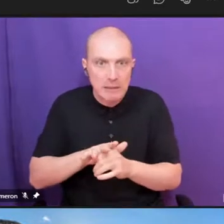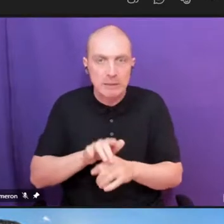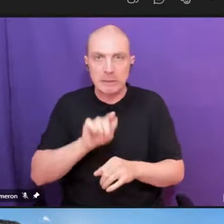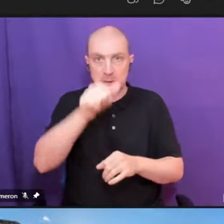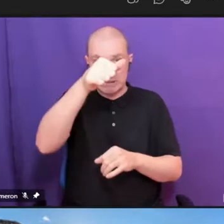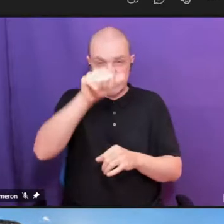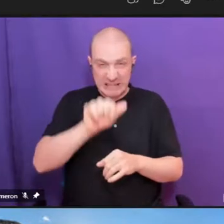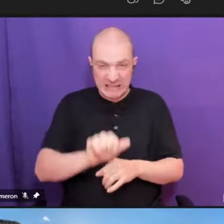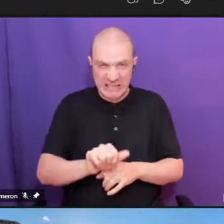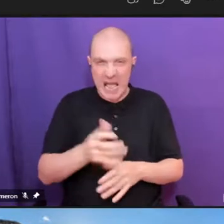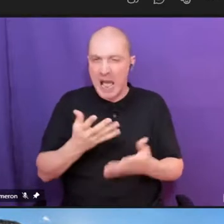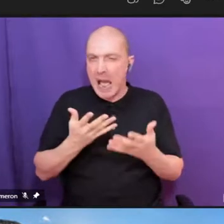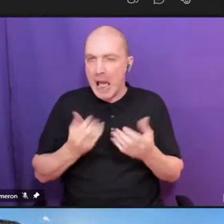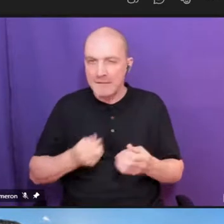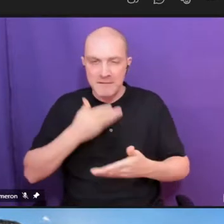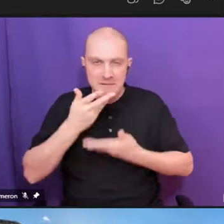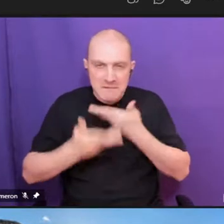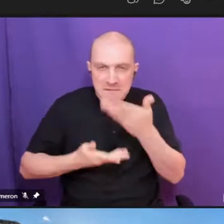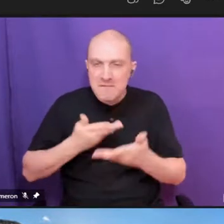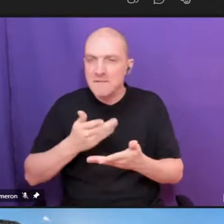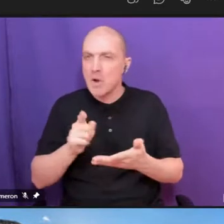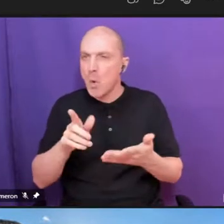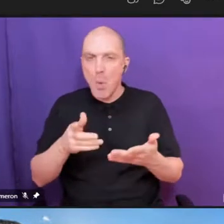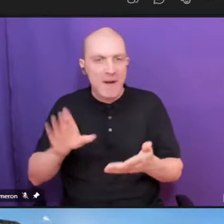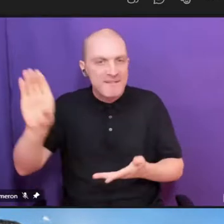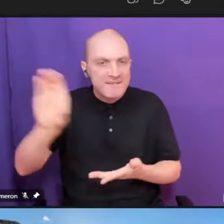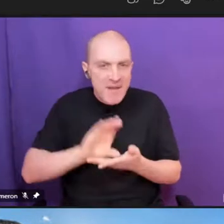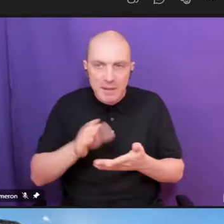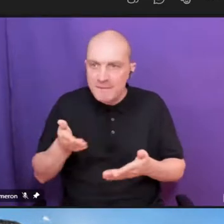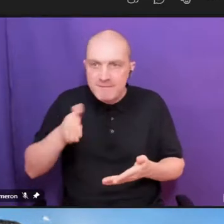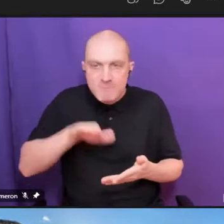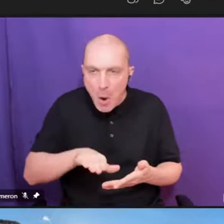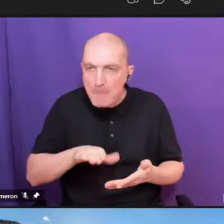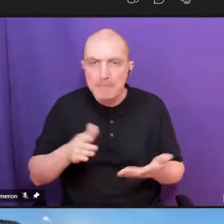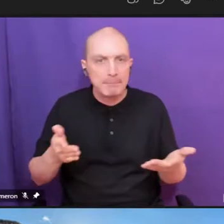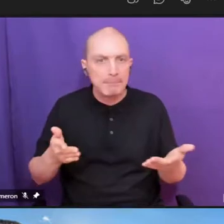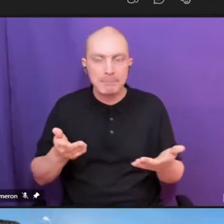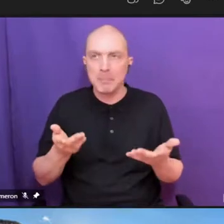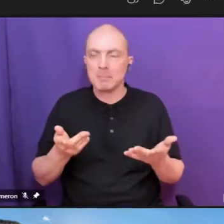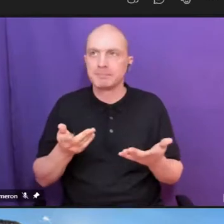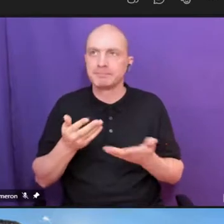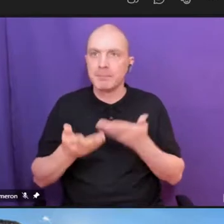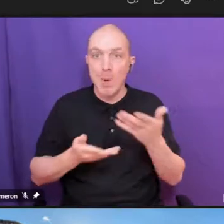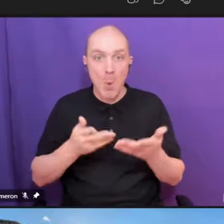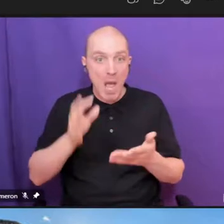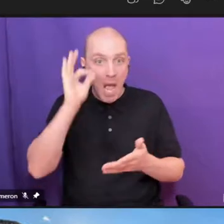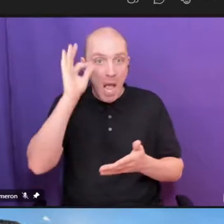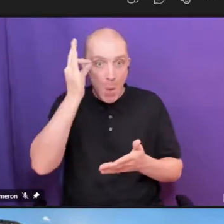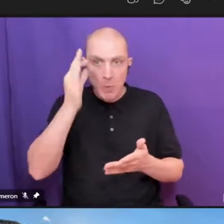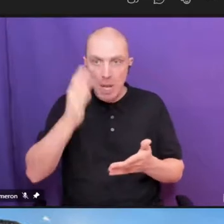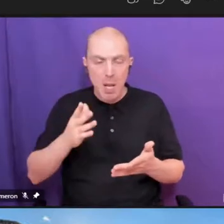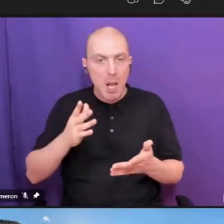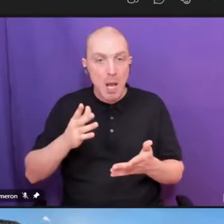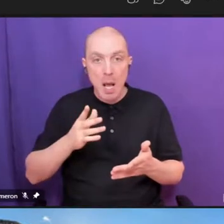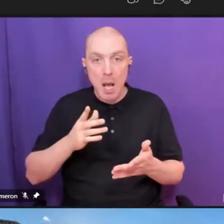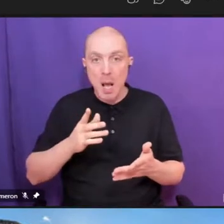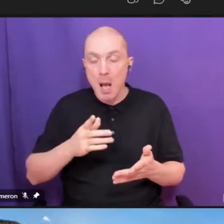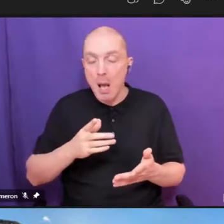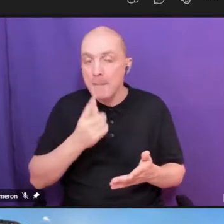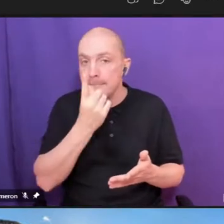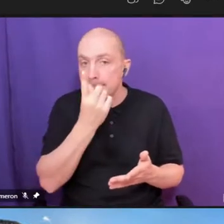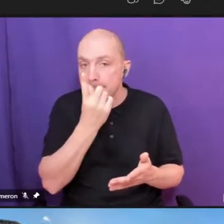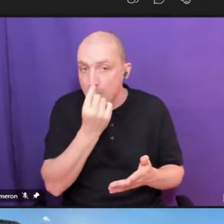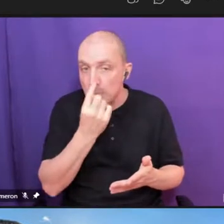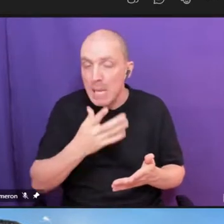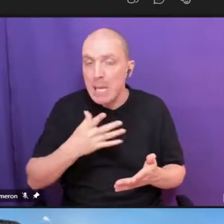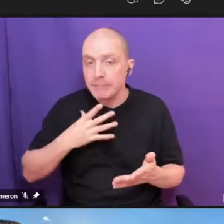around the nature of funding that's been provided to councils, including that councils are likely to require additional support to address